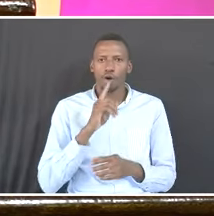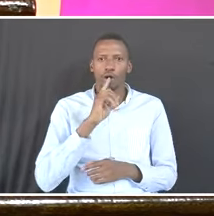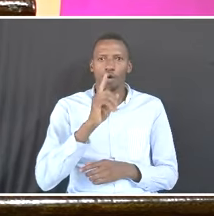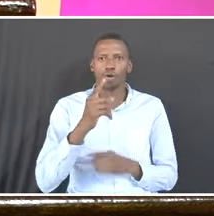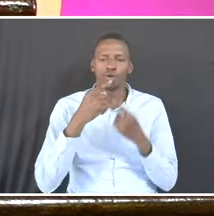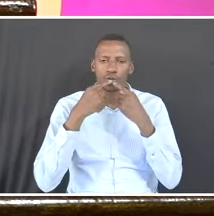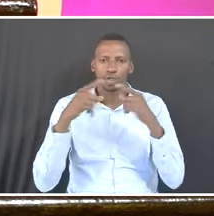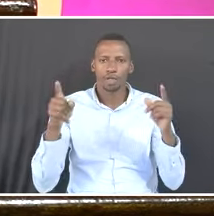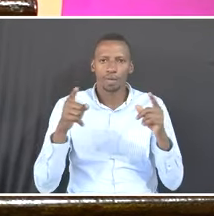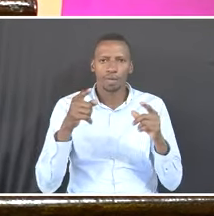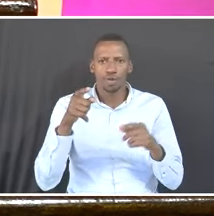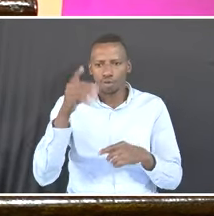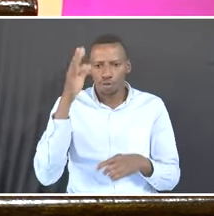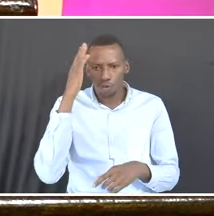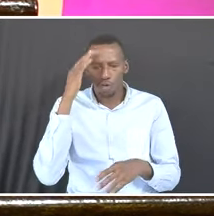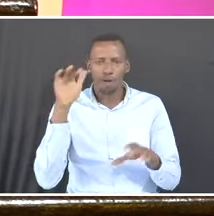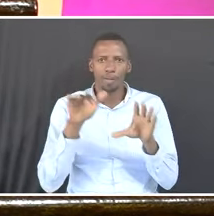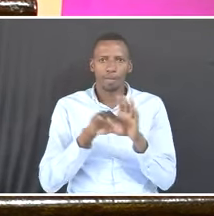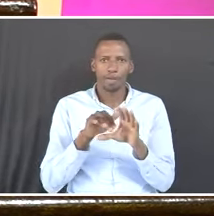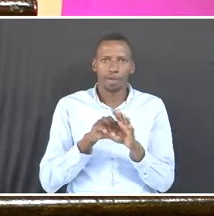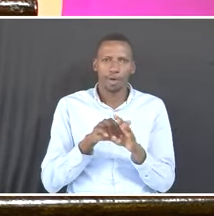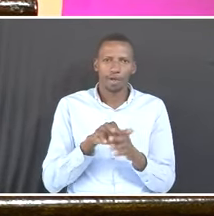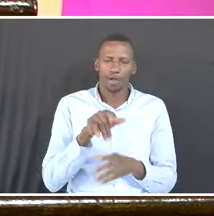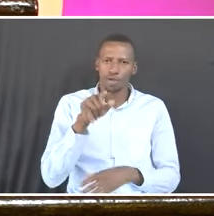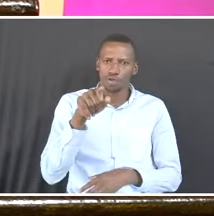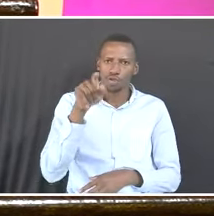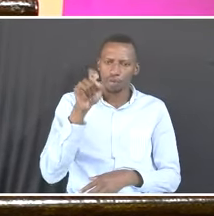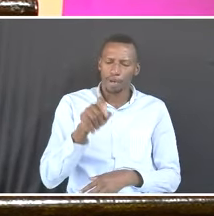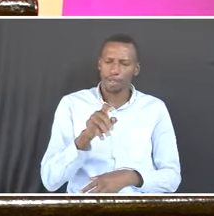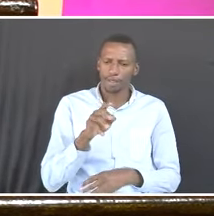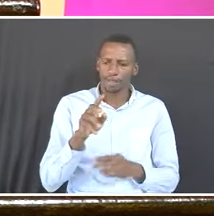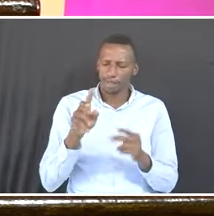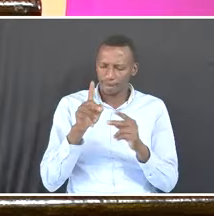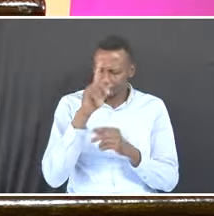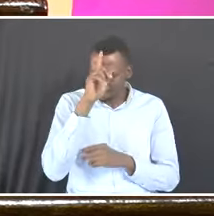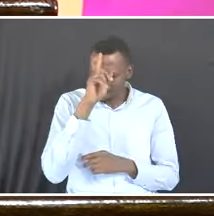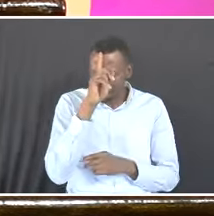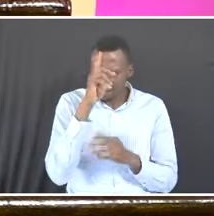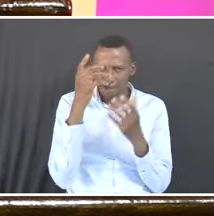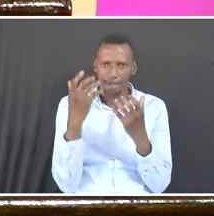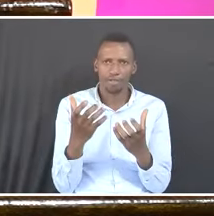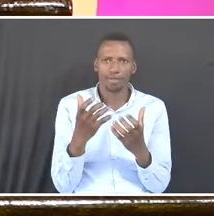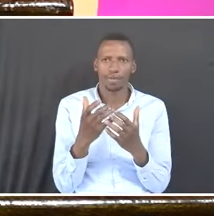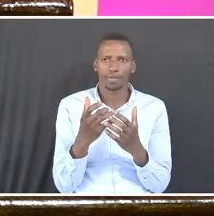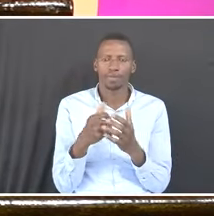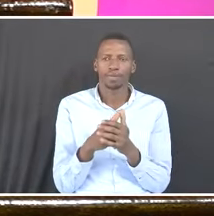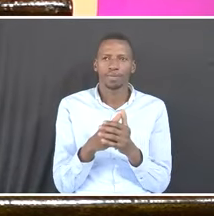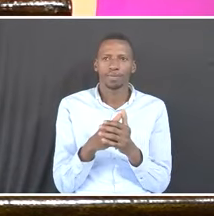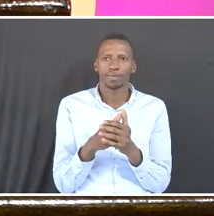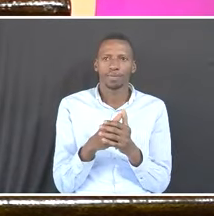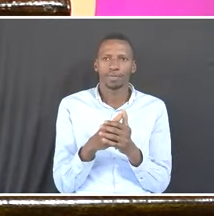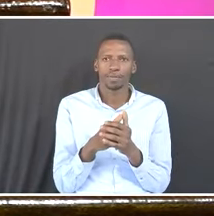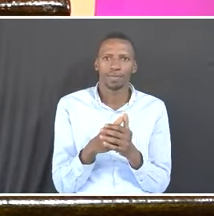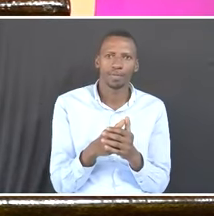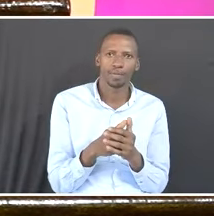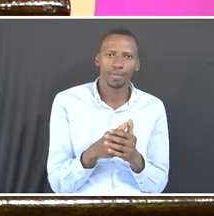know, members, you must be very serious. And this thing I'm saying, we had put it on the wall.